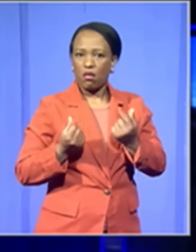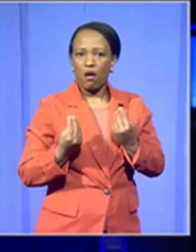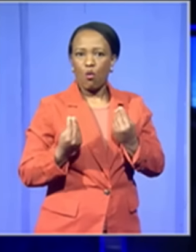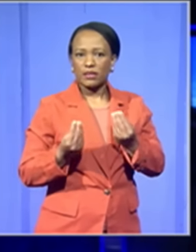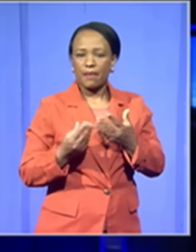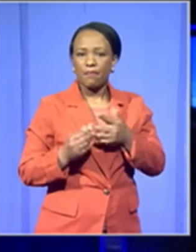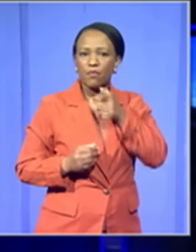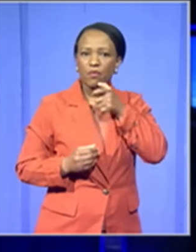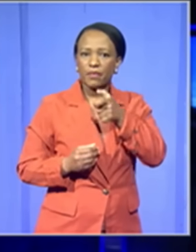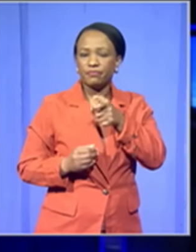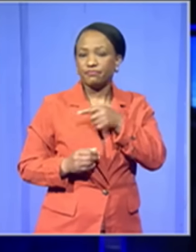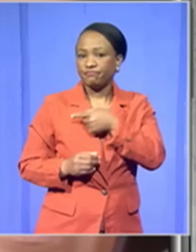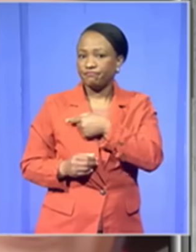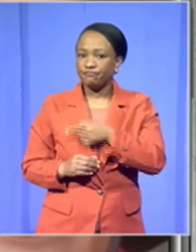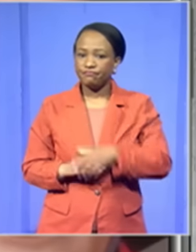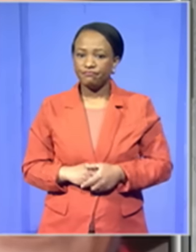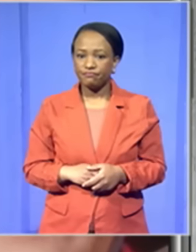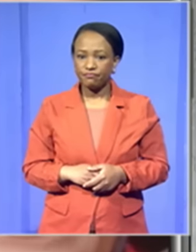WhatsApp.